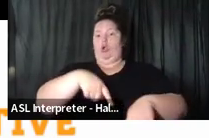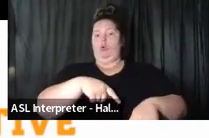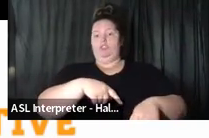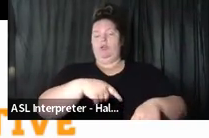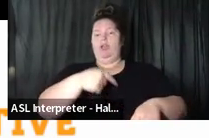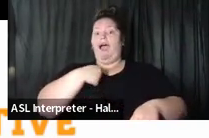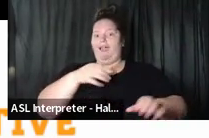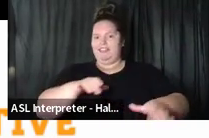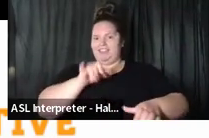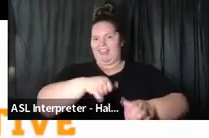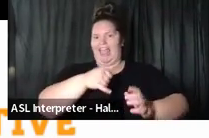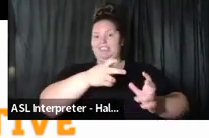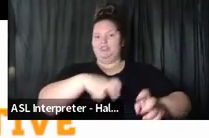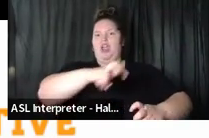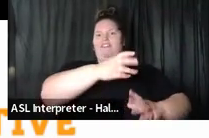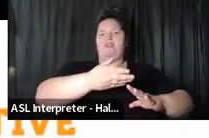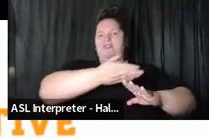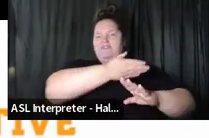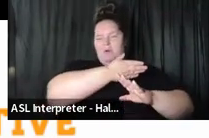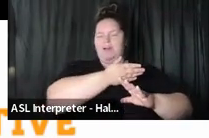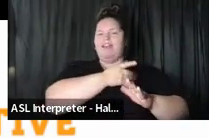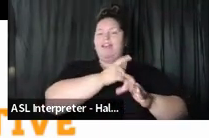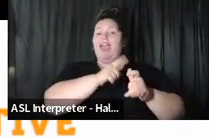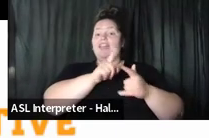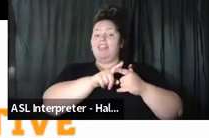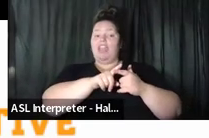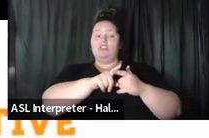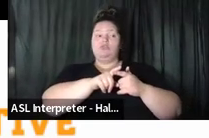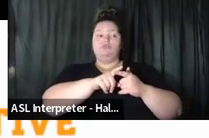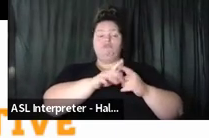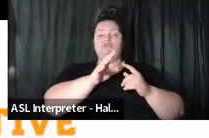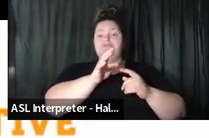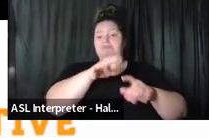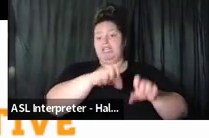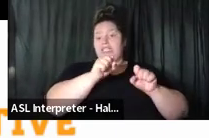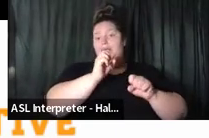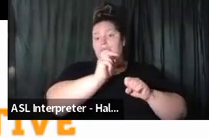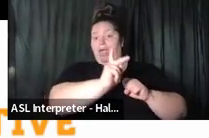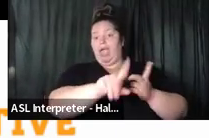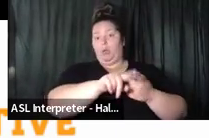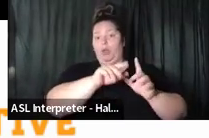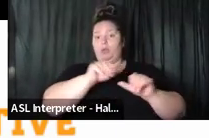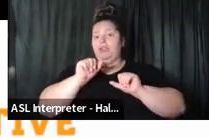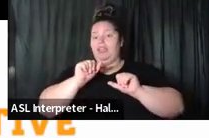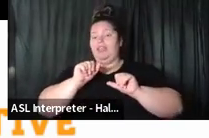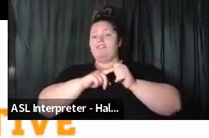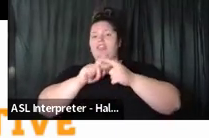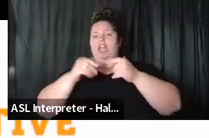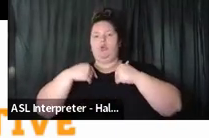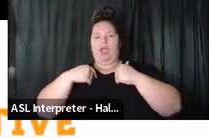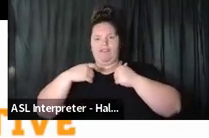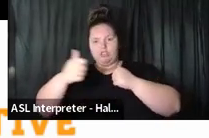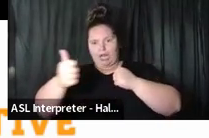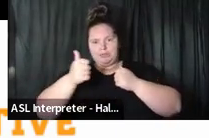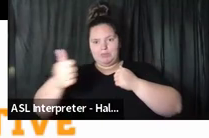before and then turn them in before you leave. And you have transportation for the duration of